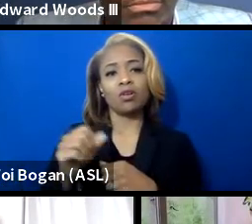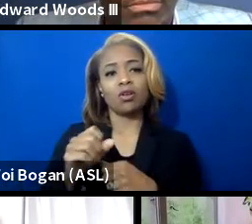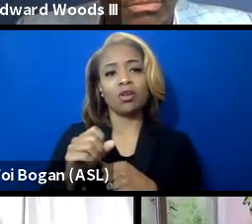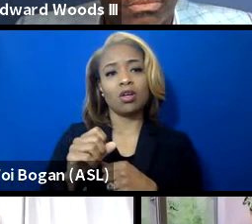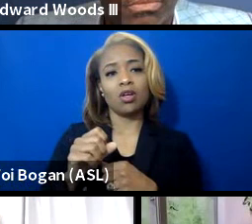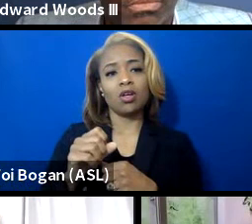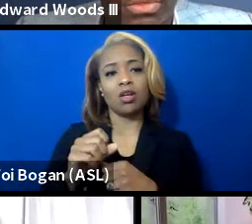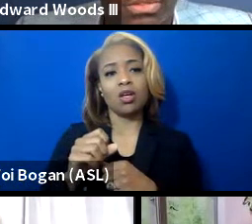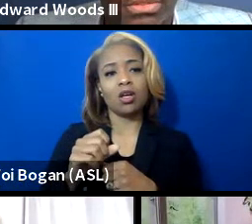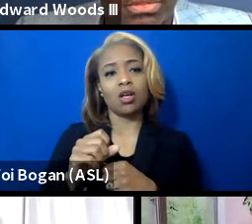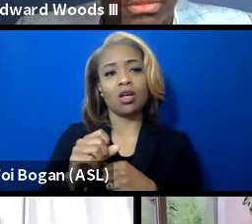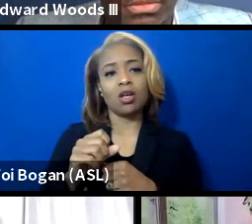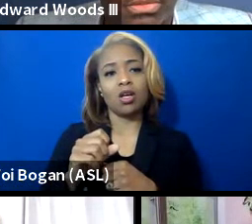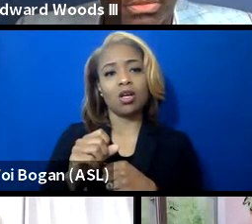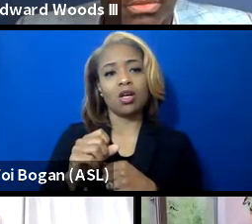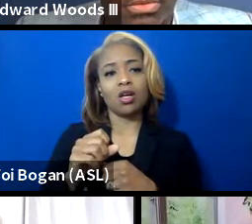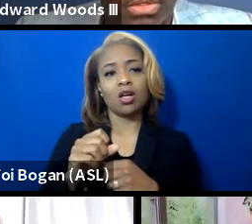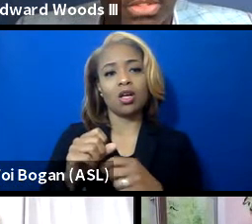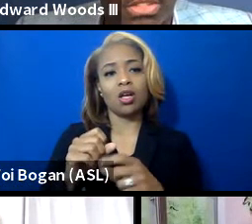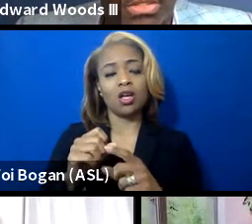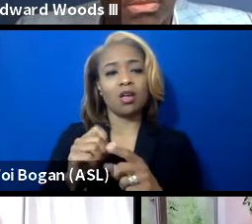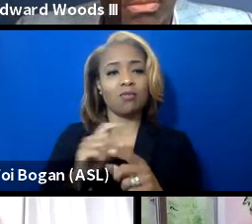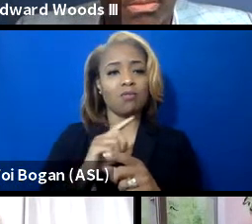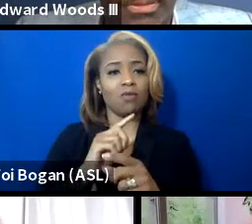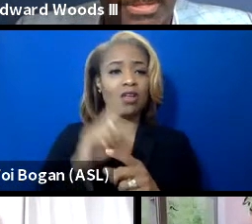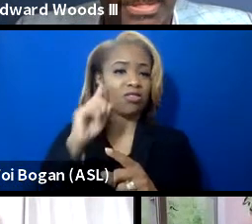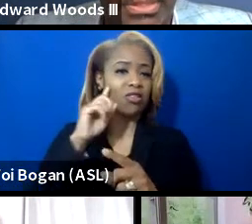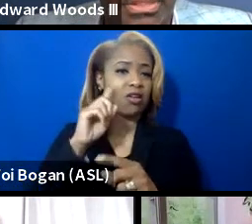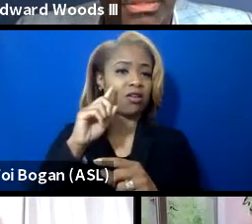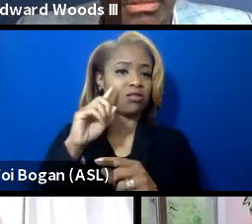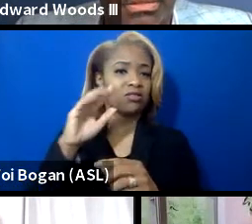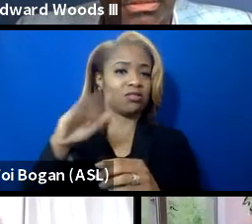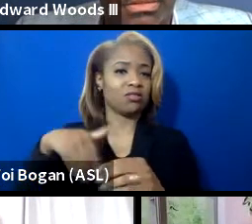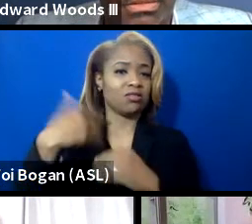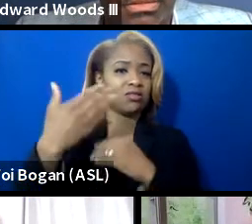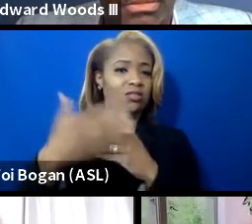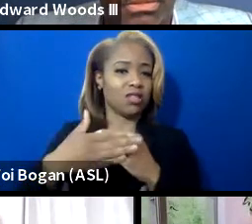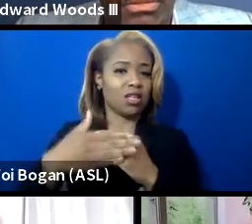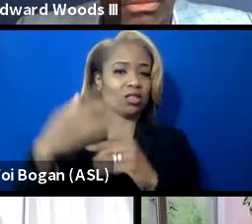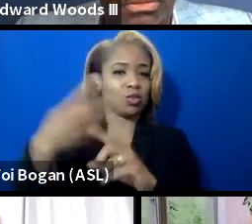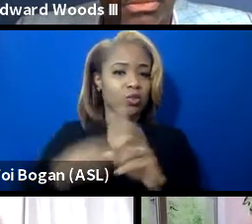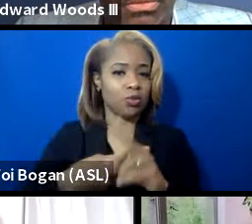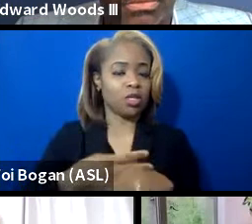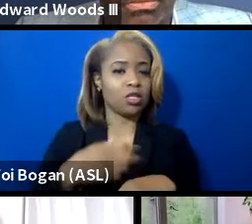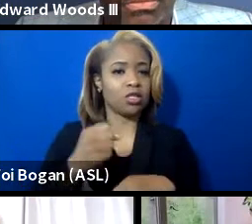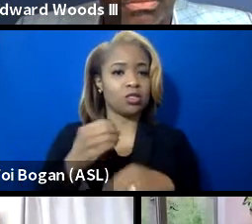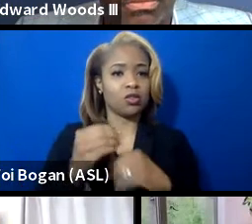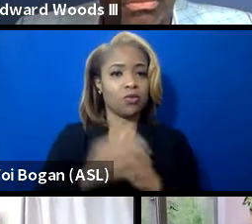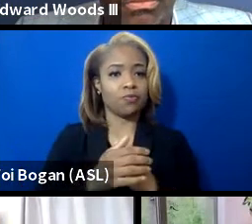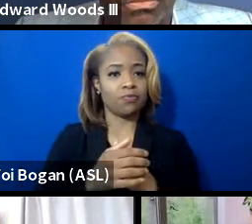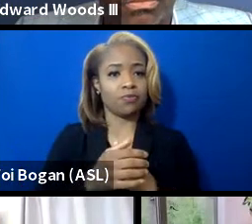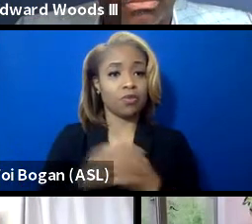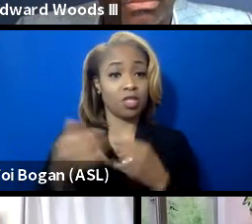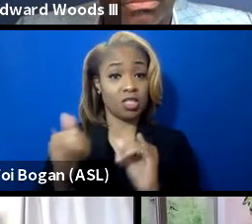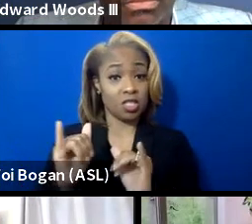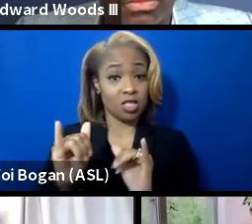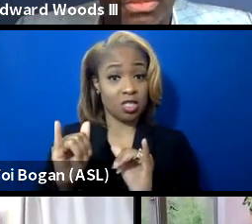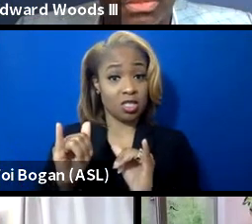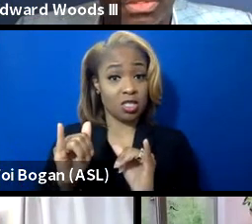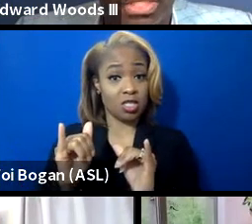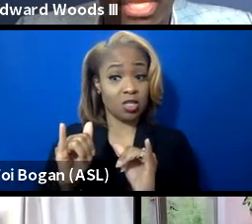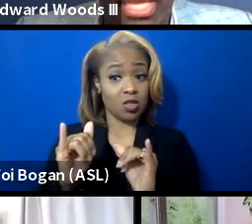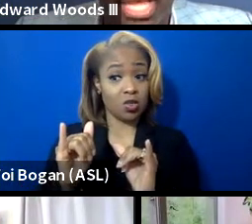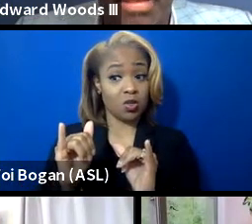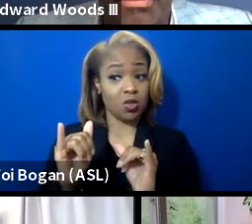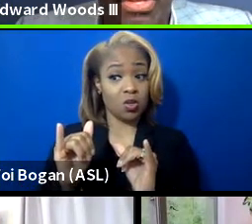past the next 2 months, you know, once we get through these 16 public hearings. Are we still going to have her on staff to